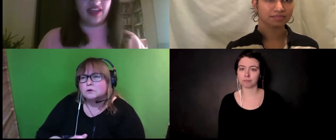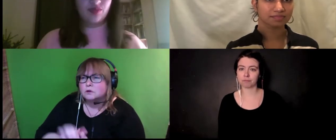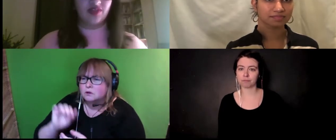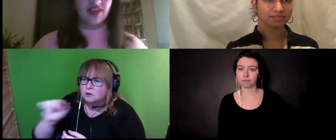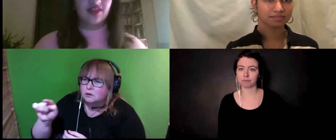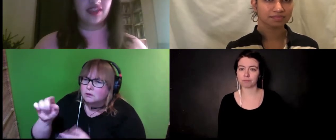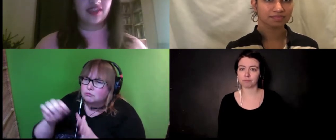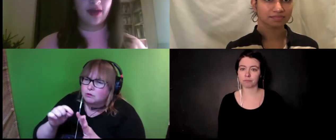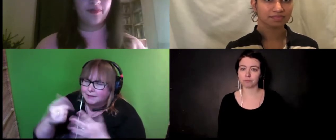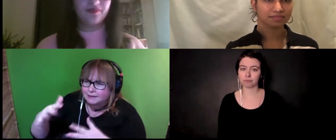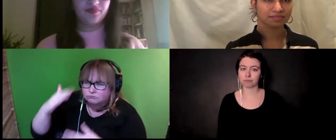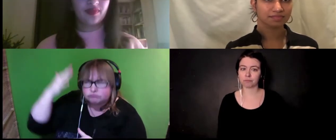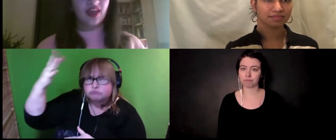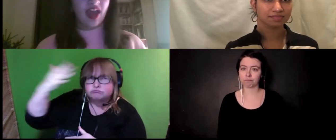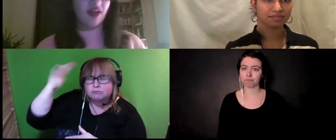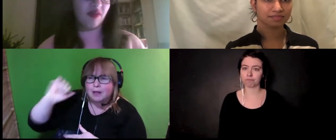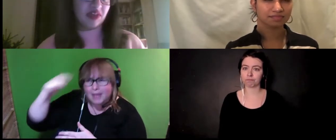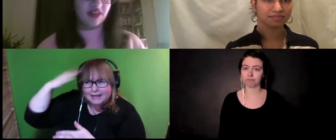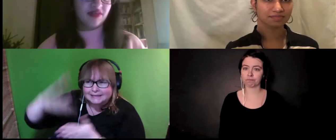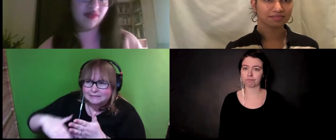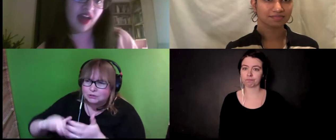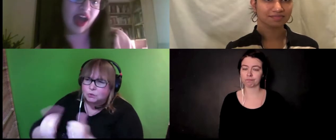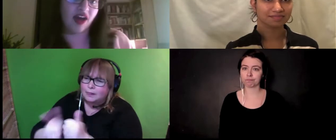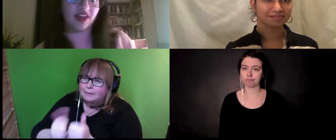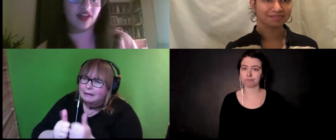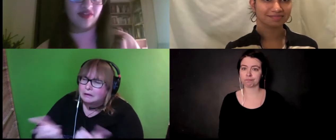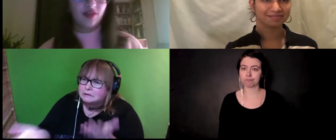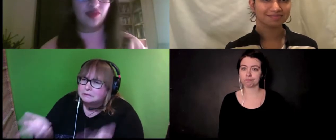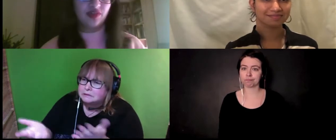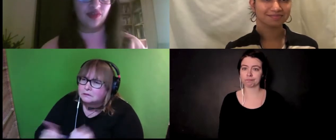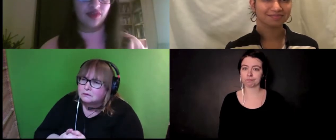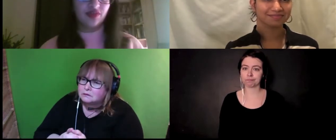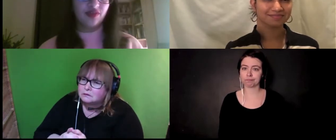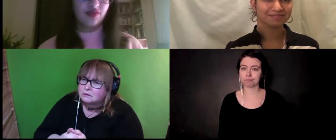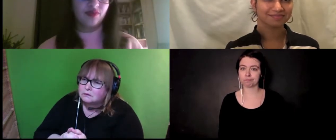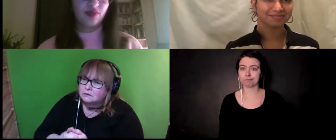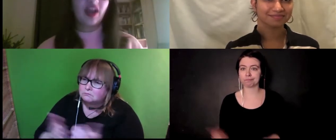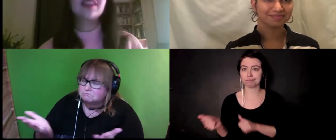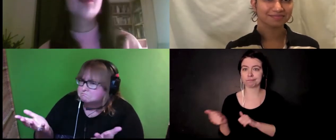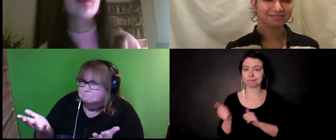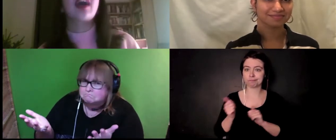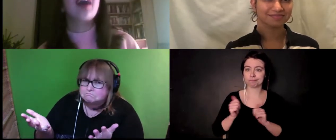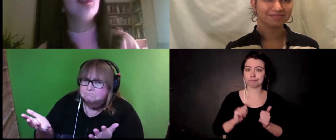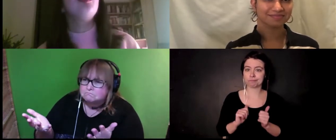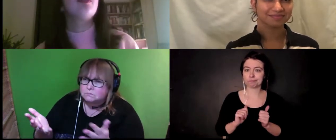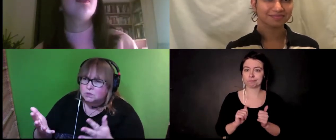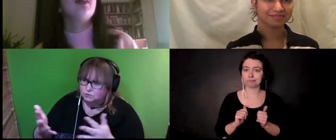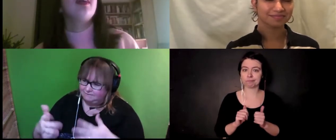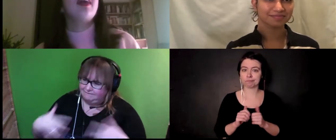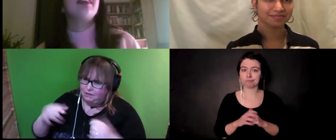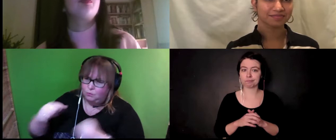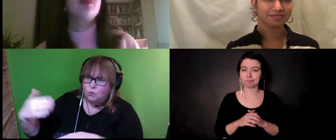on that experience, and you know, how that kind of helped with your practice, and also how you